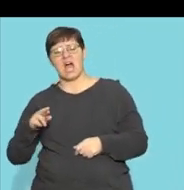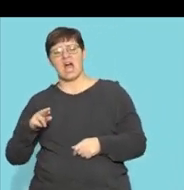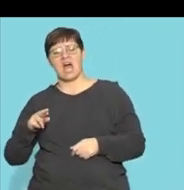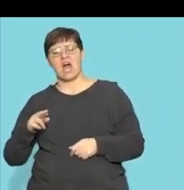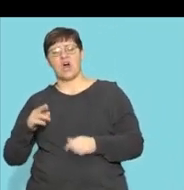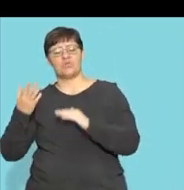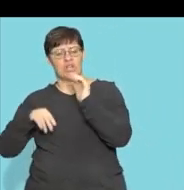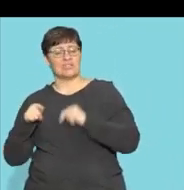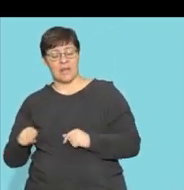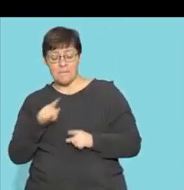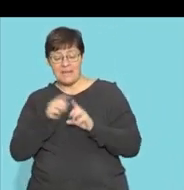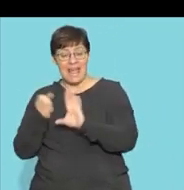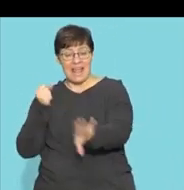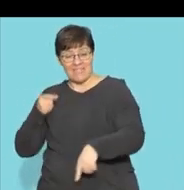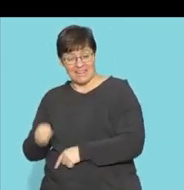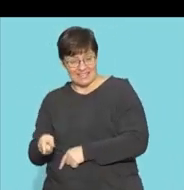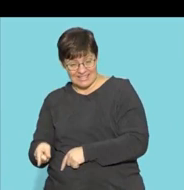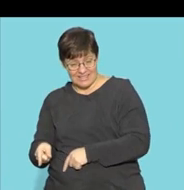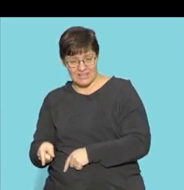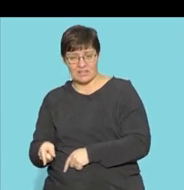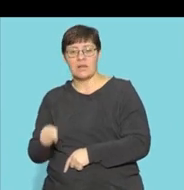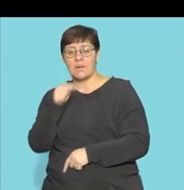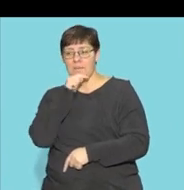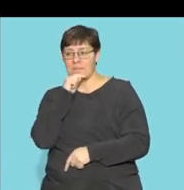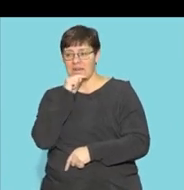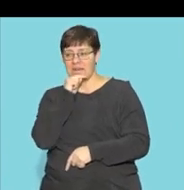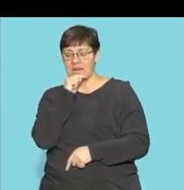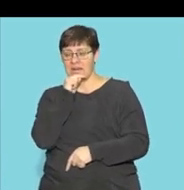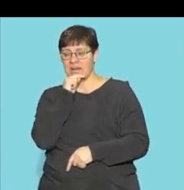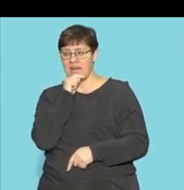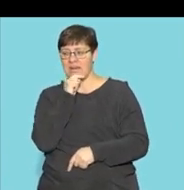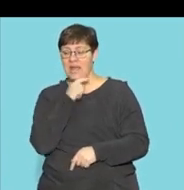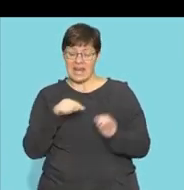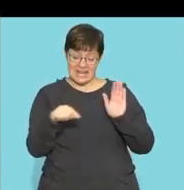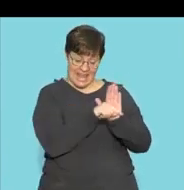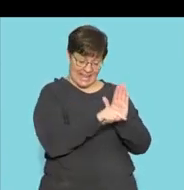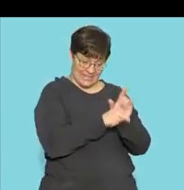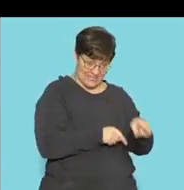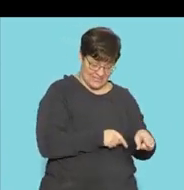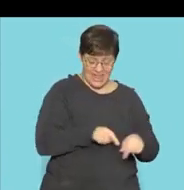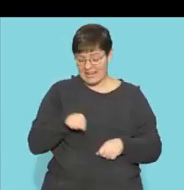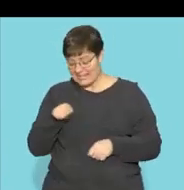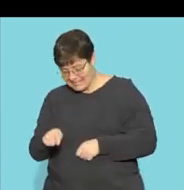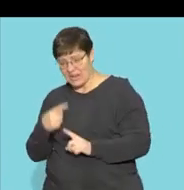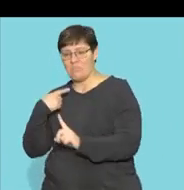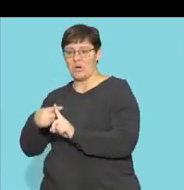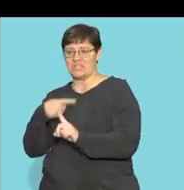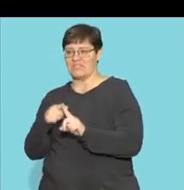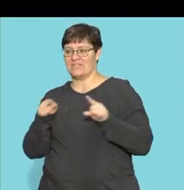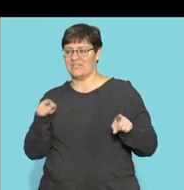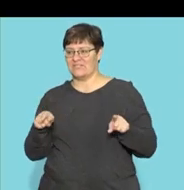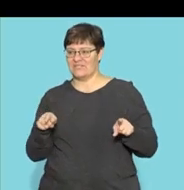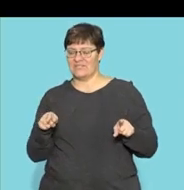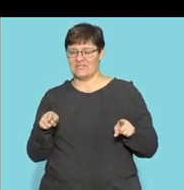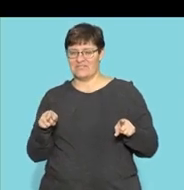this was reduction. But in the galvanic cell, this was the negative electrode and